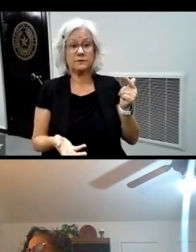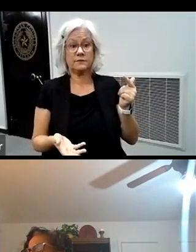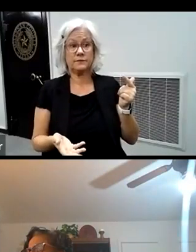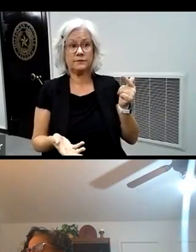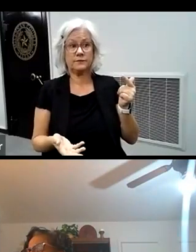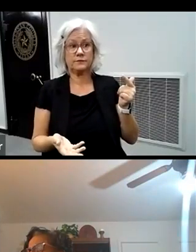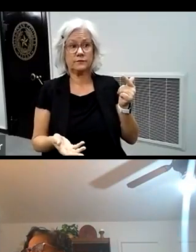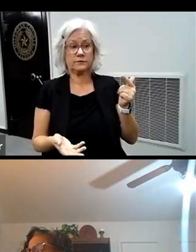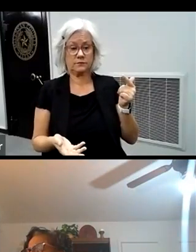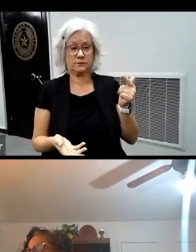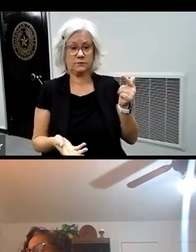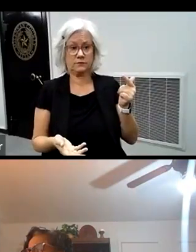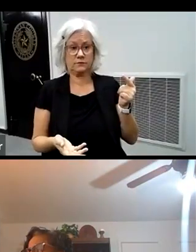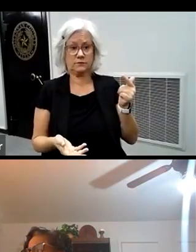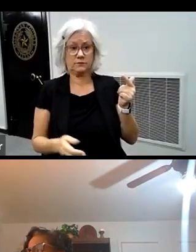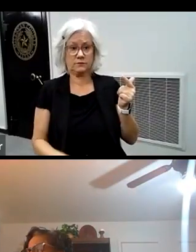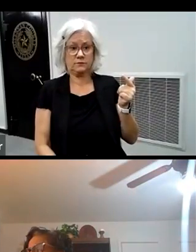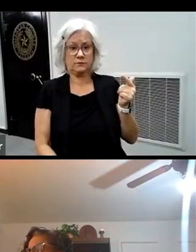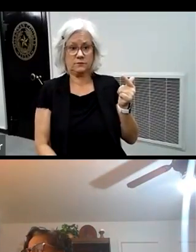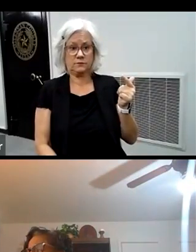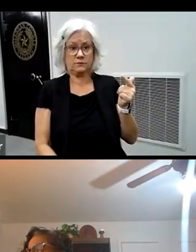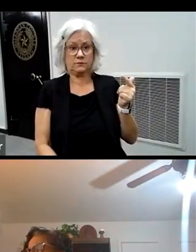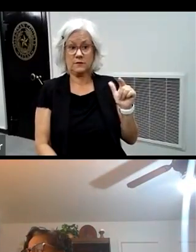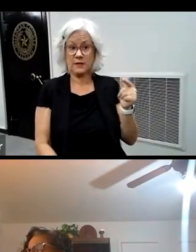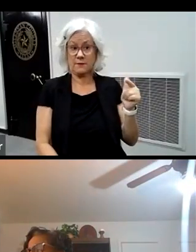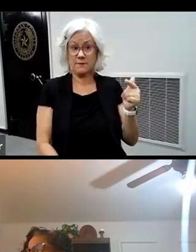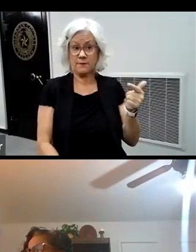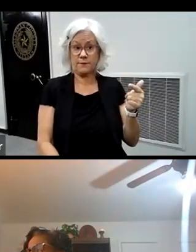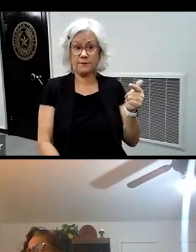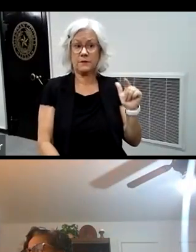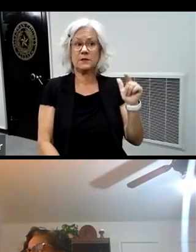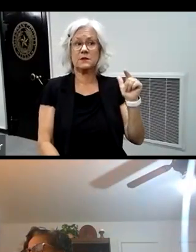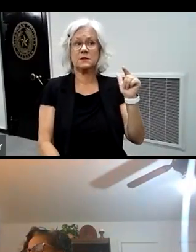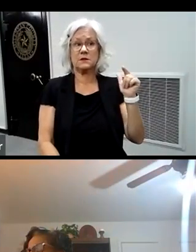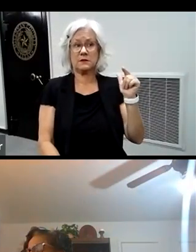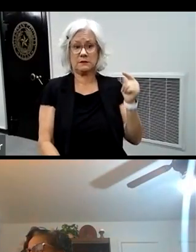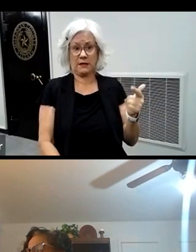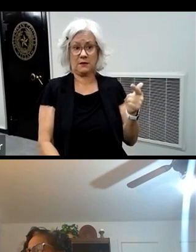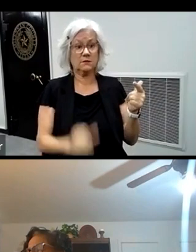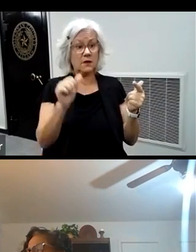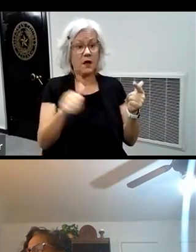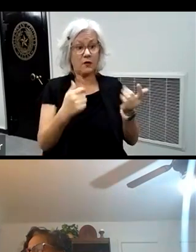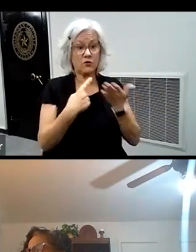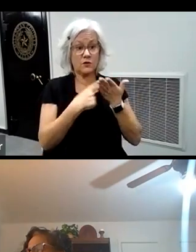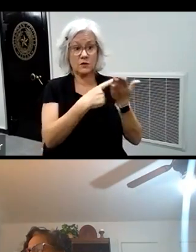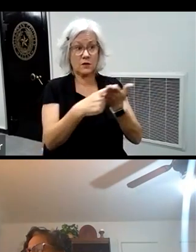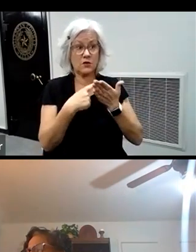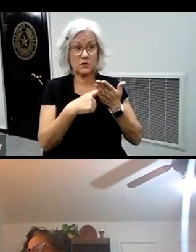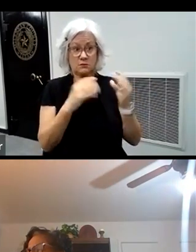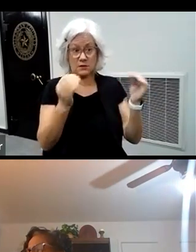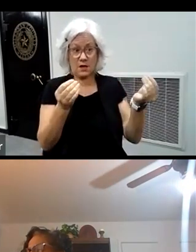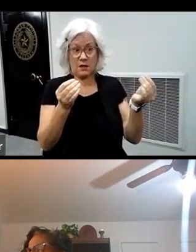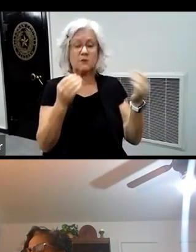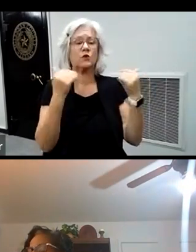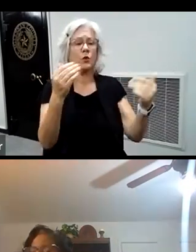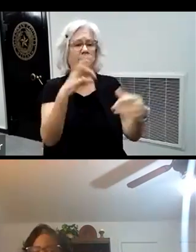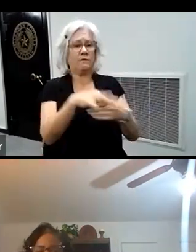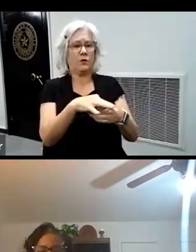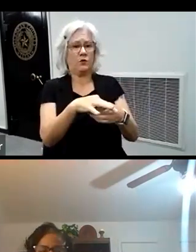Motion been made. Is there a second? I'll second. Yeah, any other discussion? No other discussion, call for a